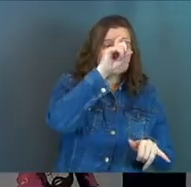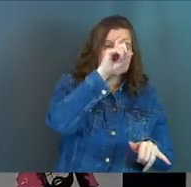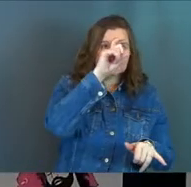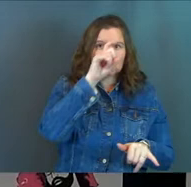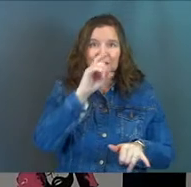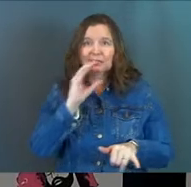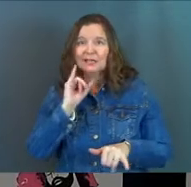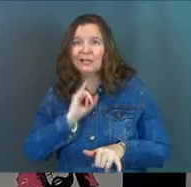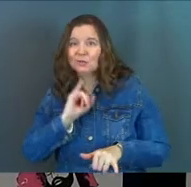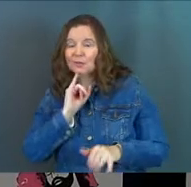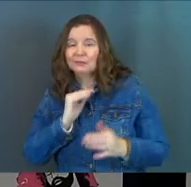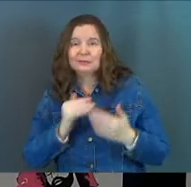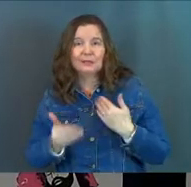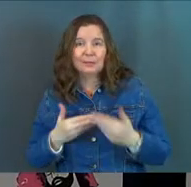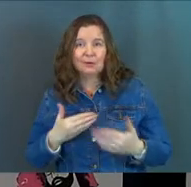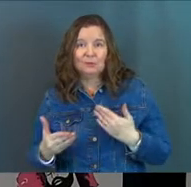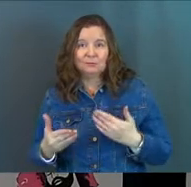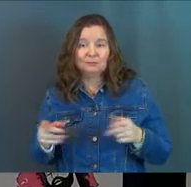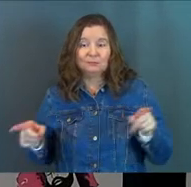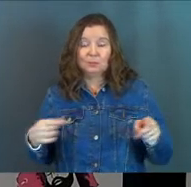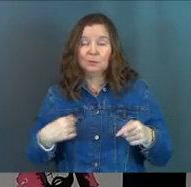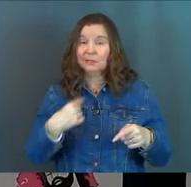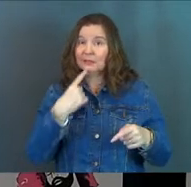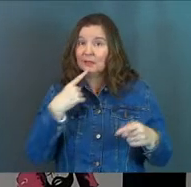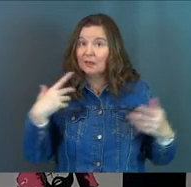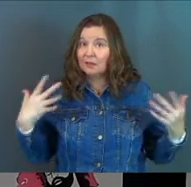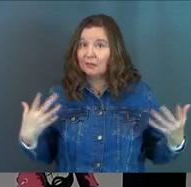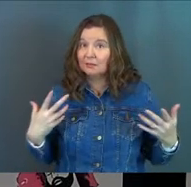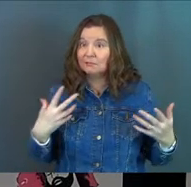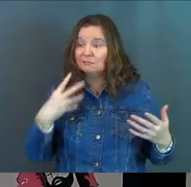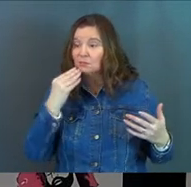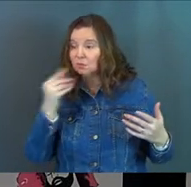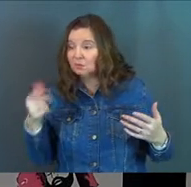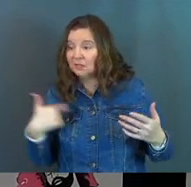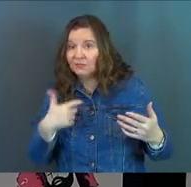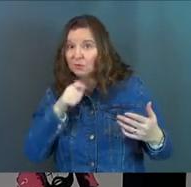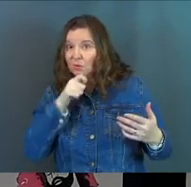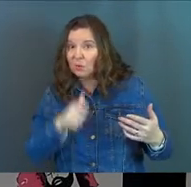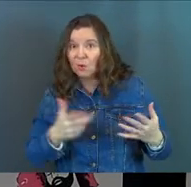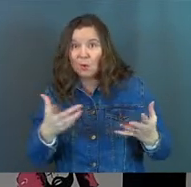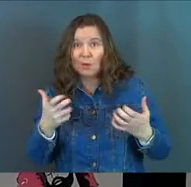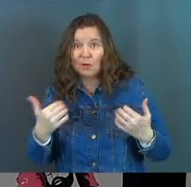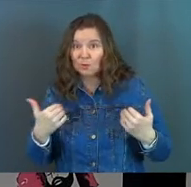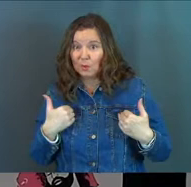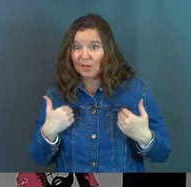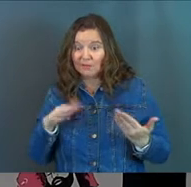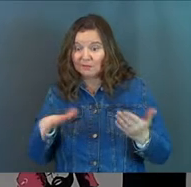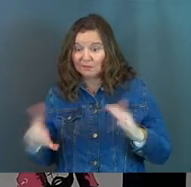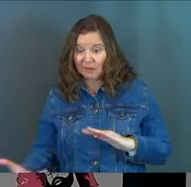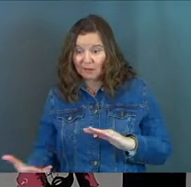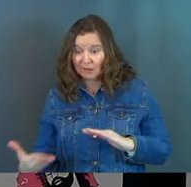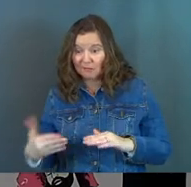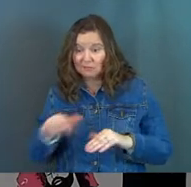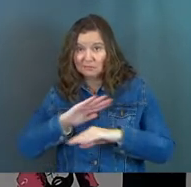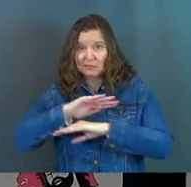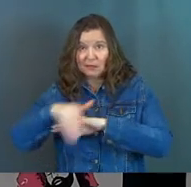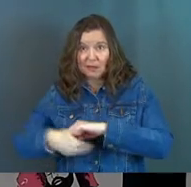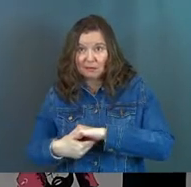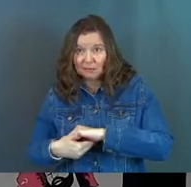and Israelites. What he said was, Israelites, if you don't want to have someone perish in the